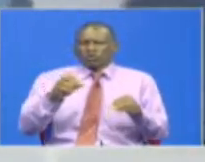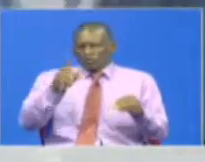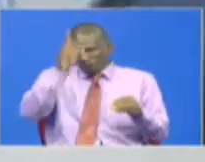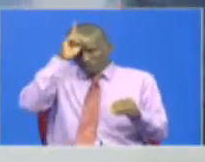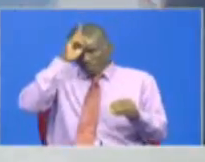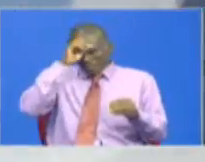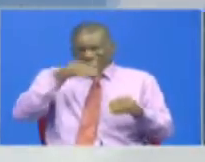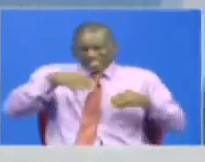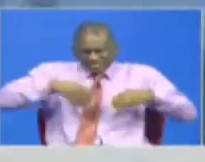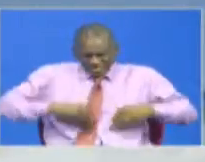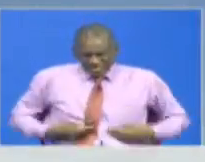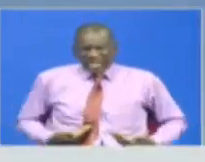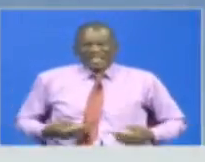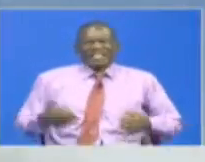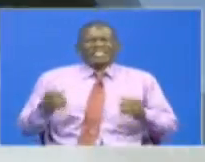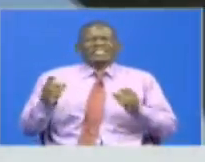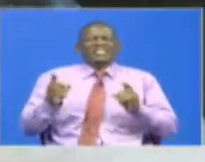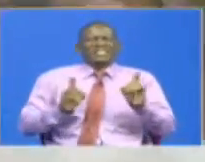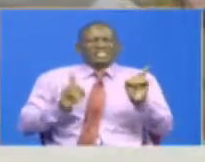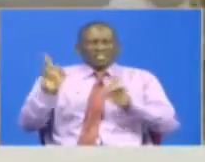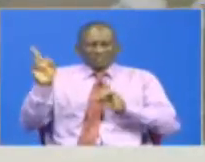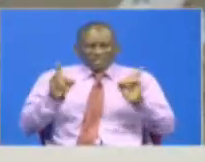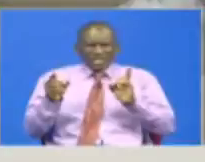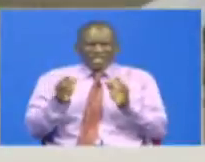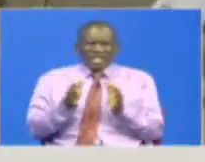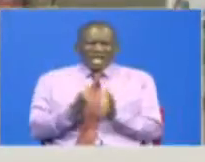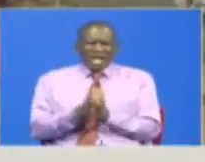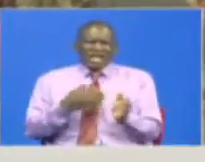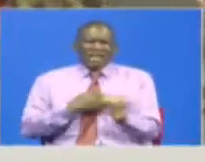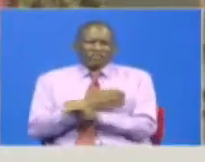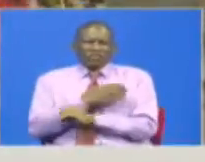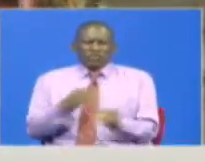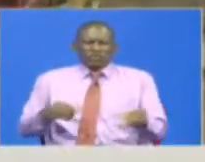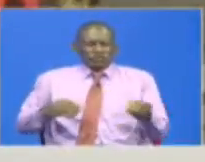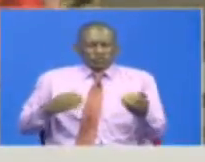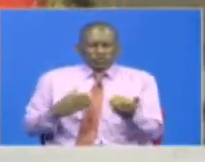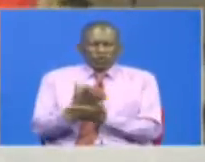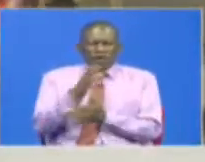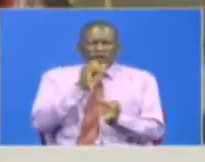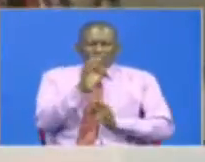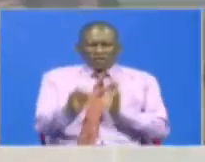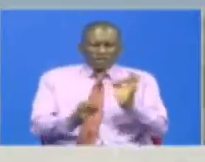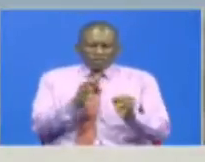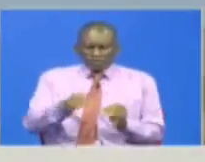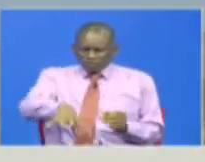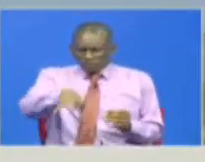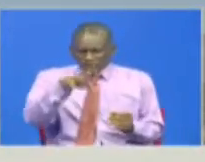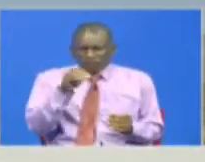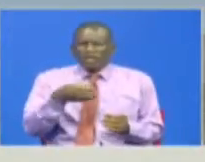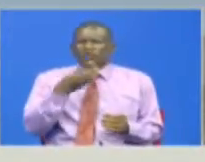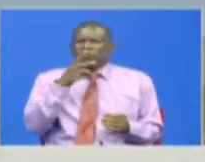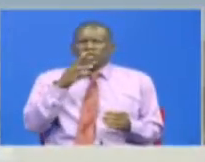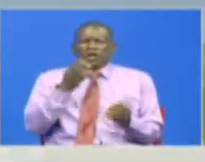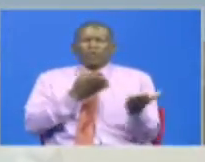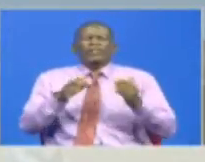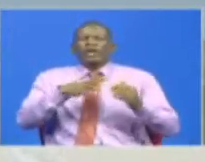and worse still, there is absolutely no guarantee that they will find the precious